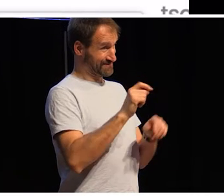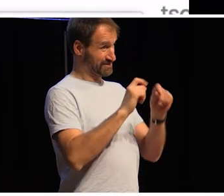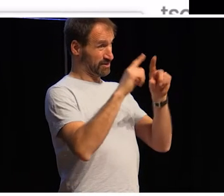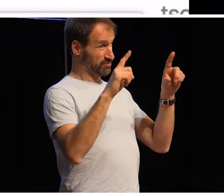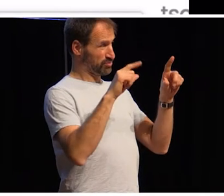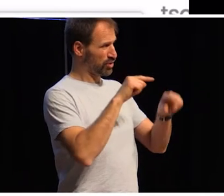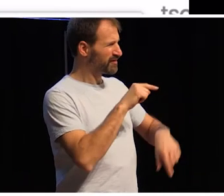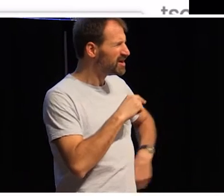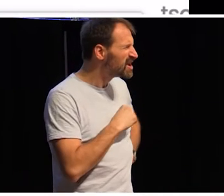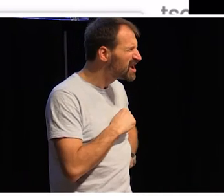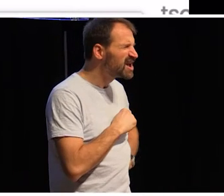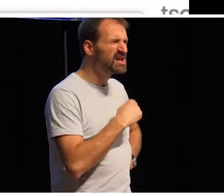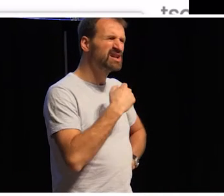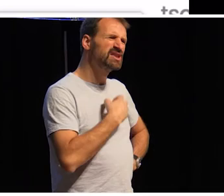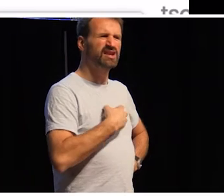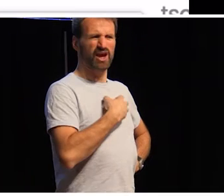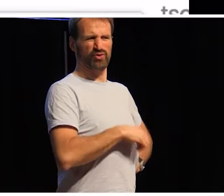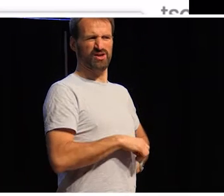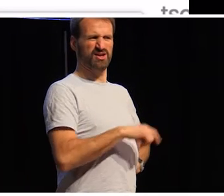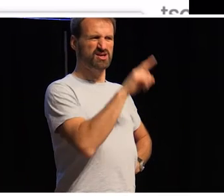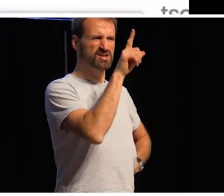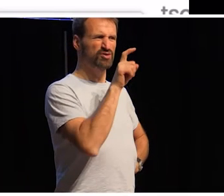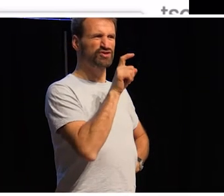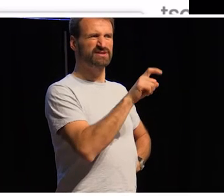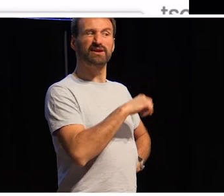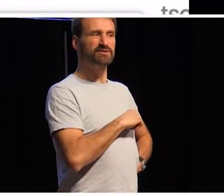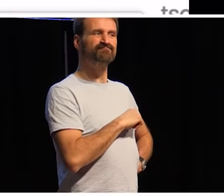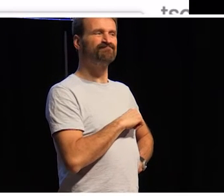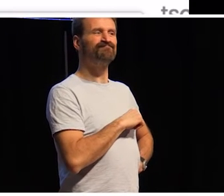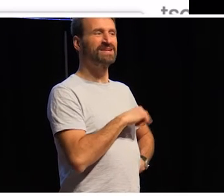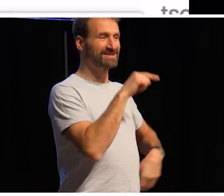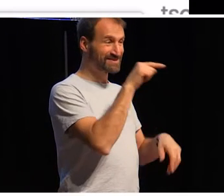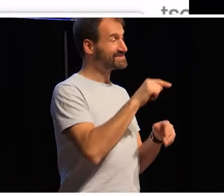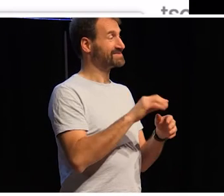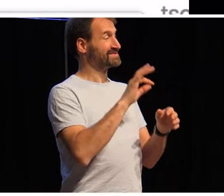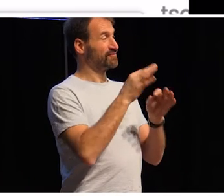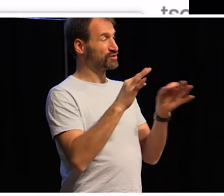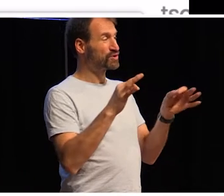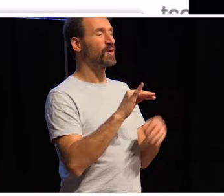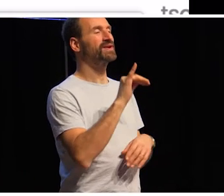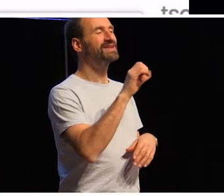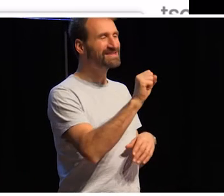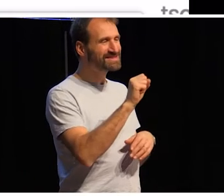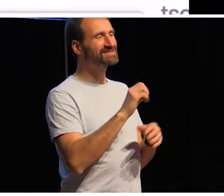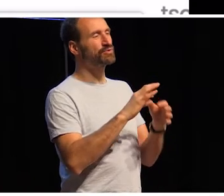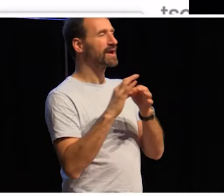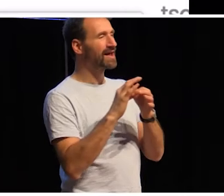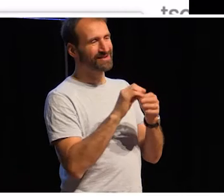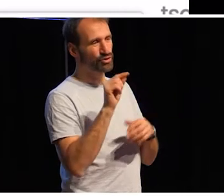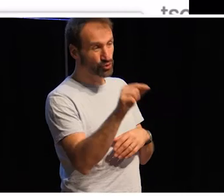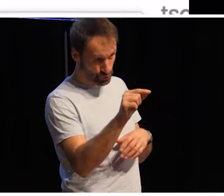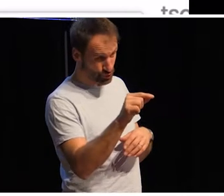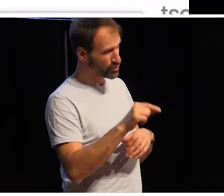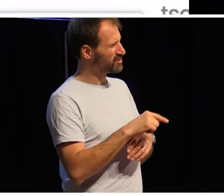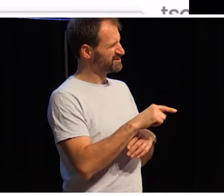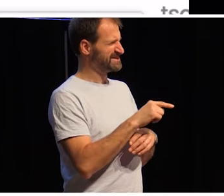little exclamation mark. So there's this function is related to, and apparently it's causing, sort of